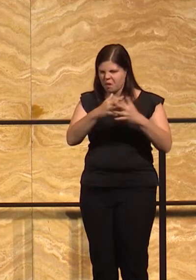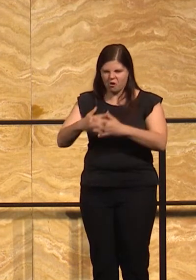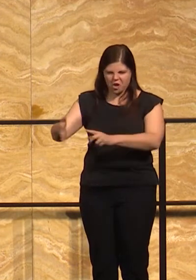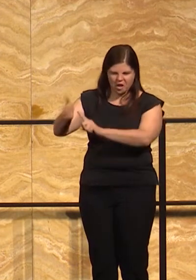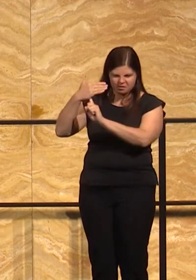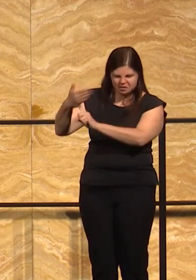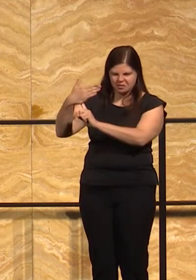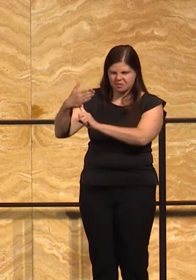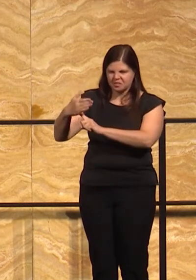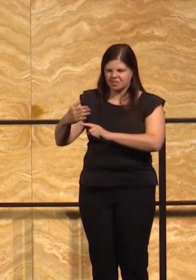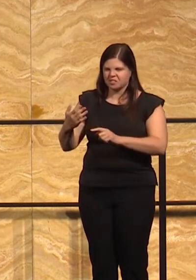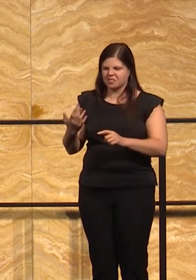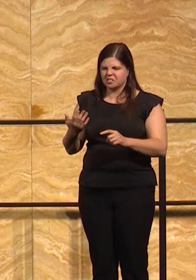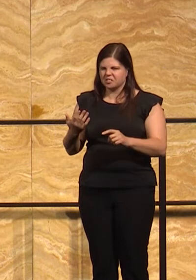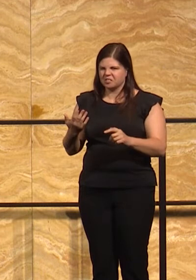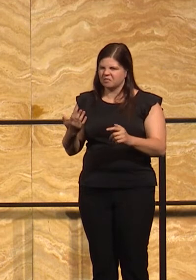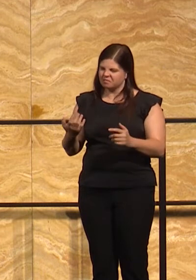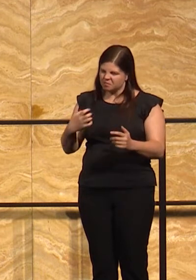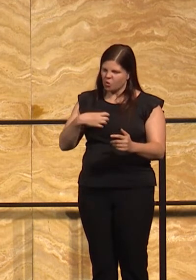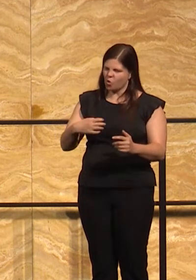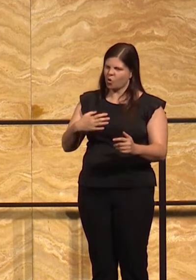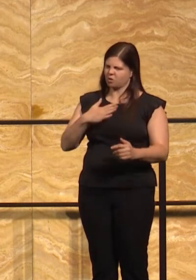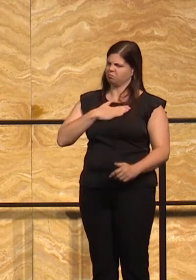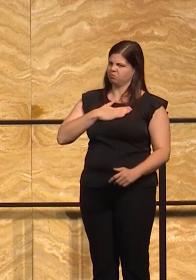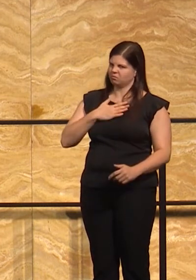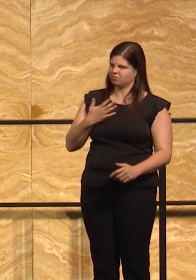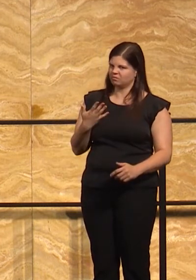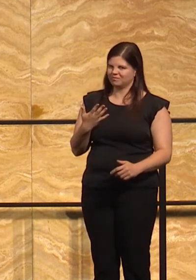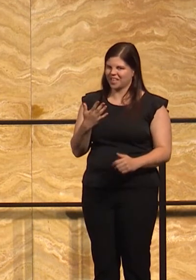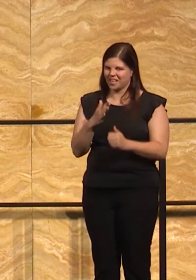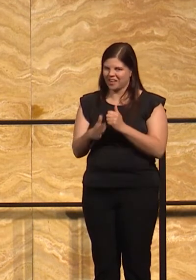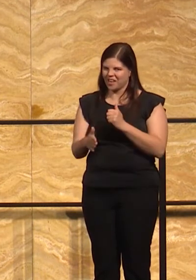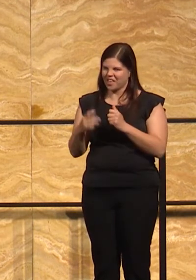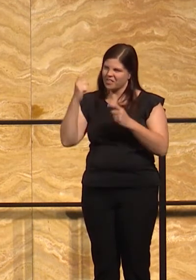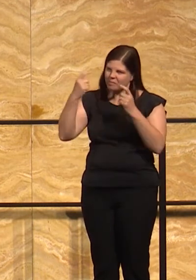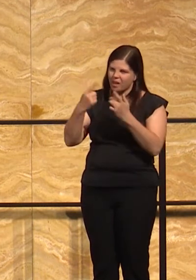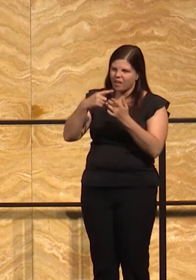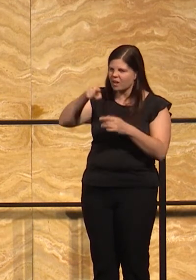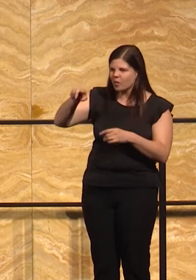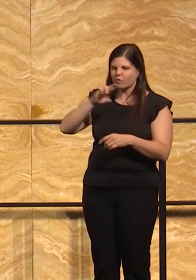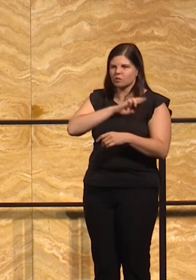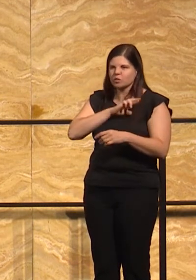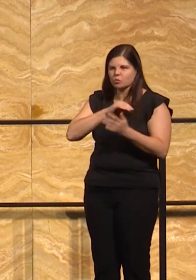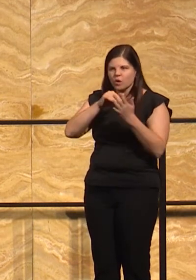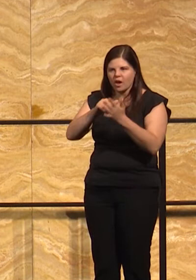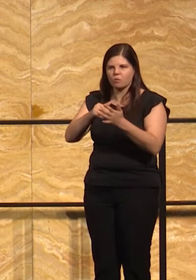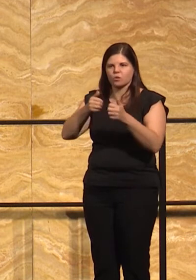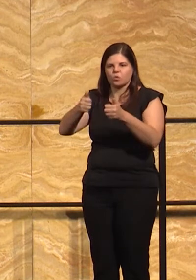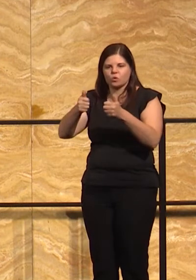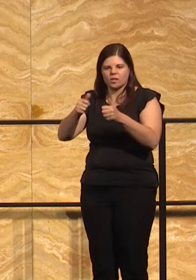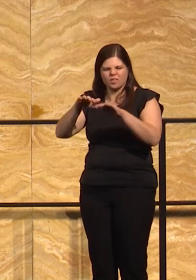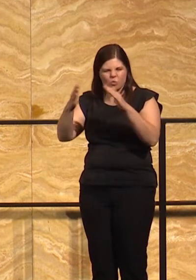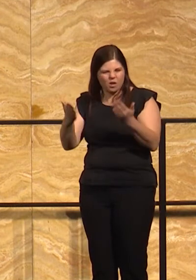not think about a US that needs to bear responsibility for delivering the good in the world and that interprets that